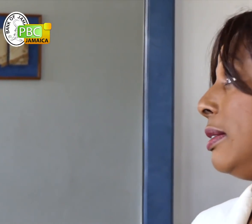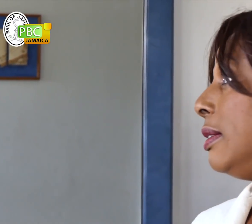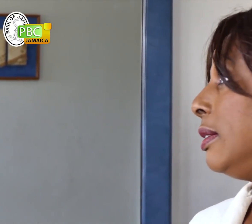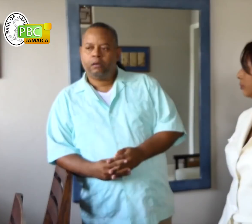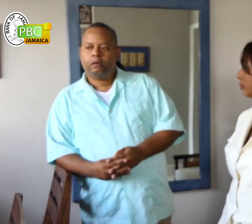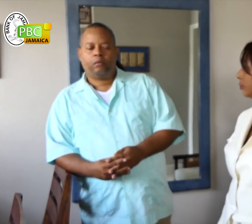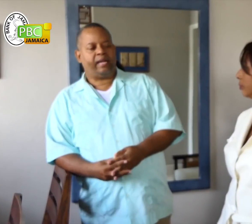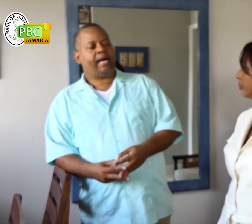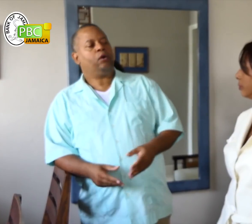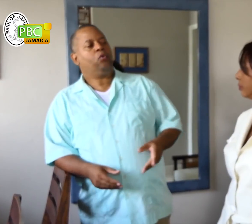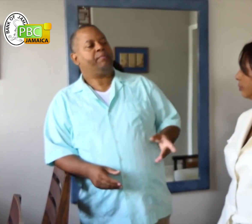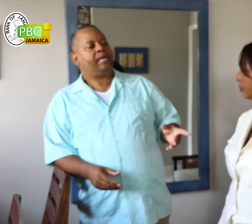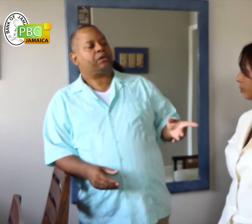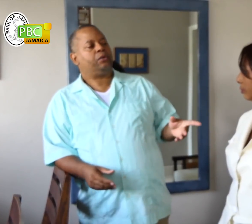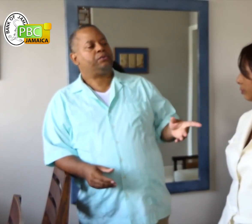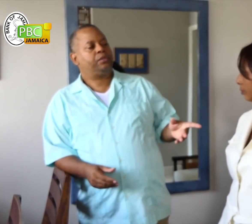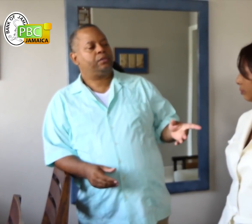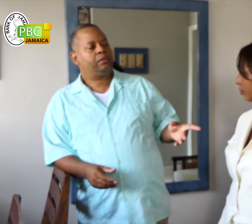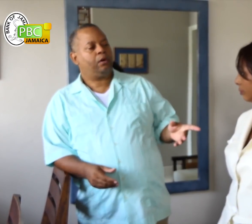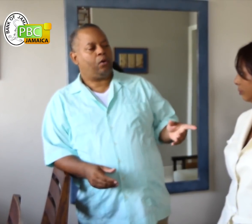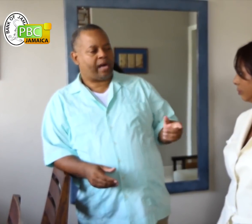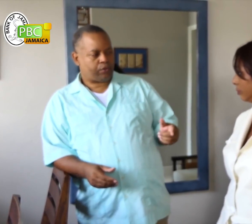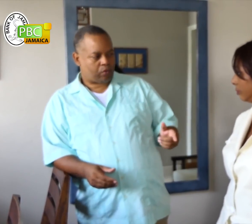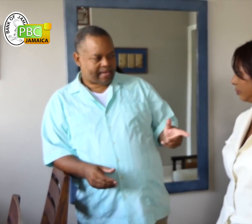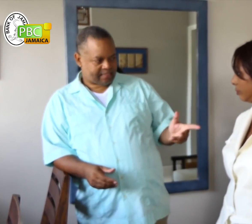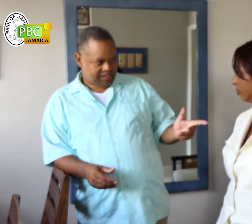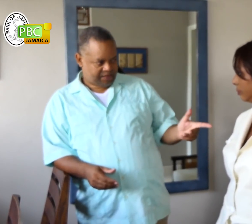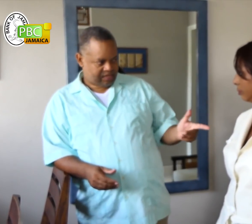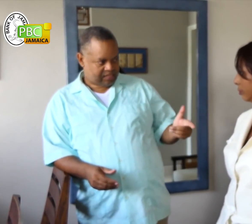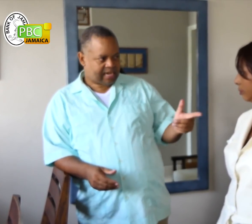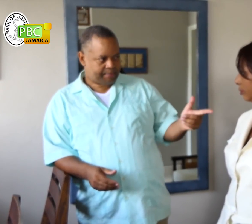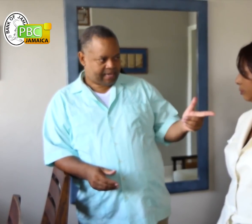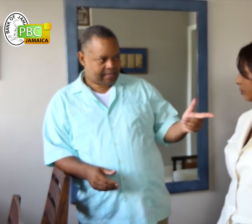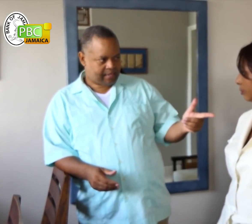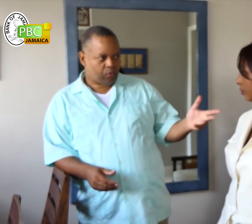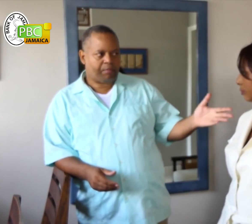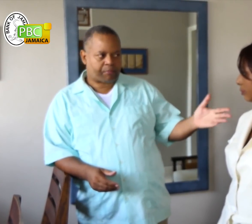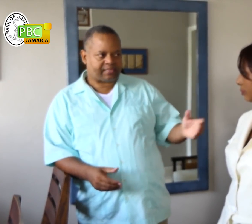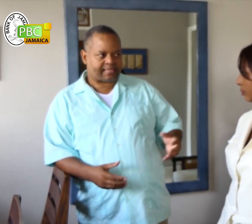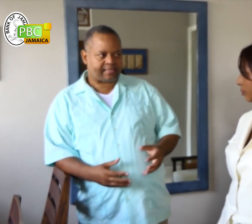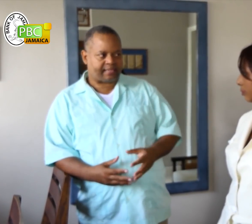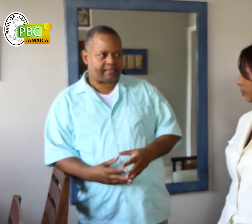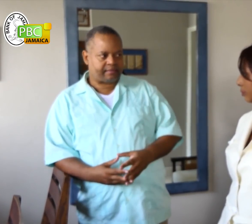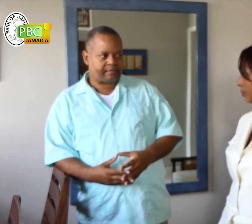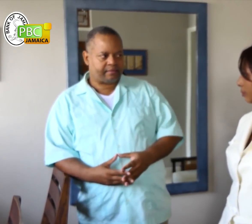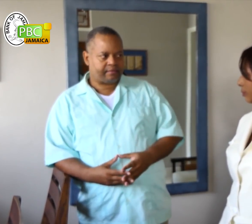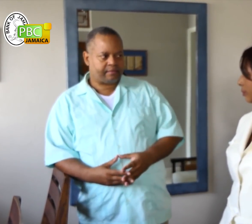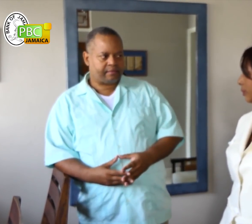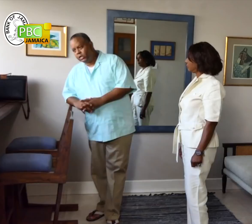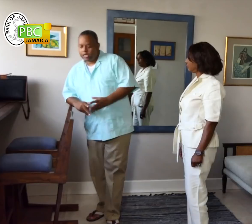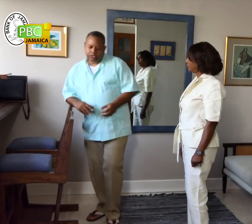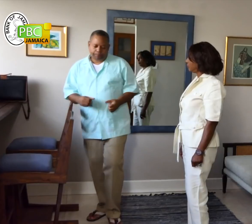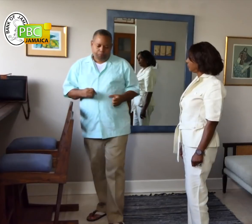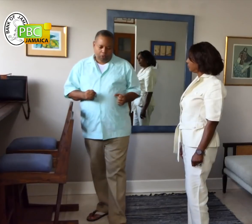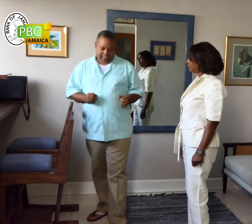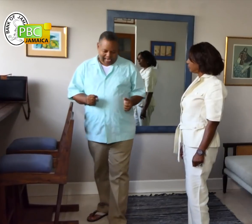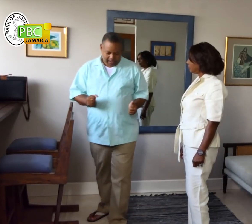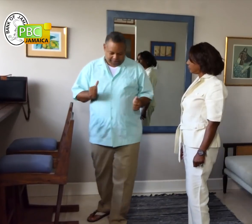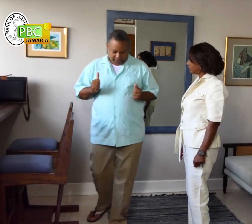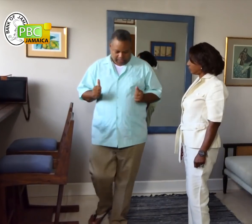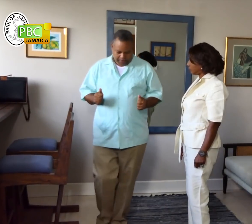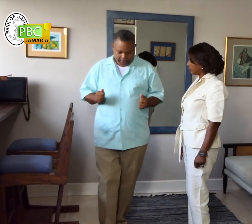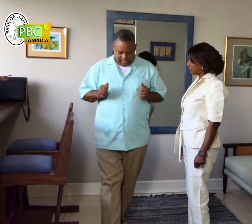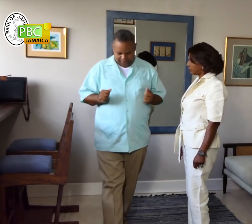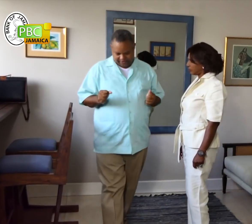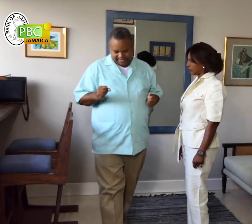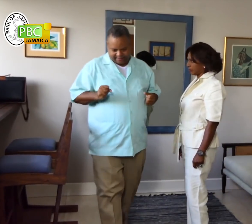minutes. When I open the account, how I know my savings in the bank will be protected? Suppose